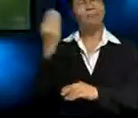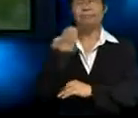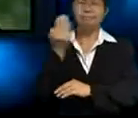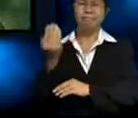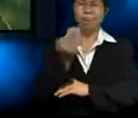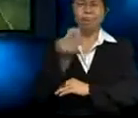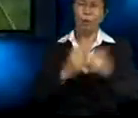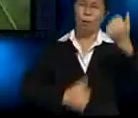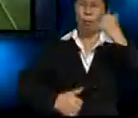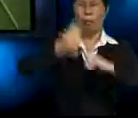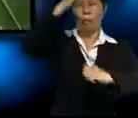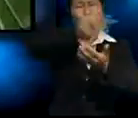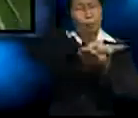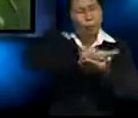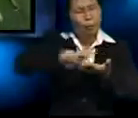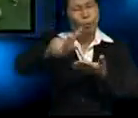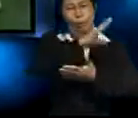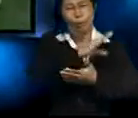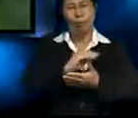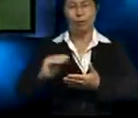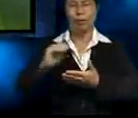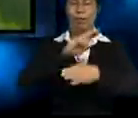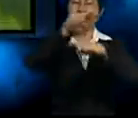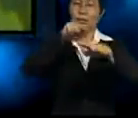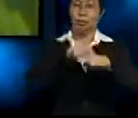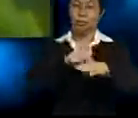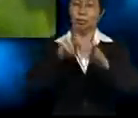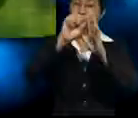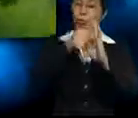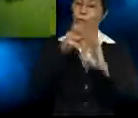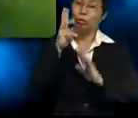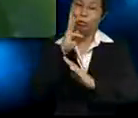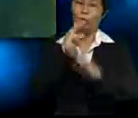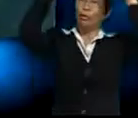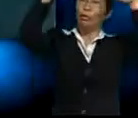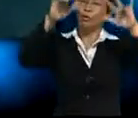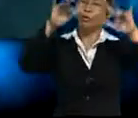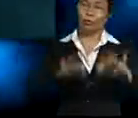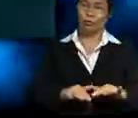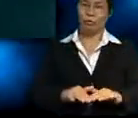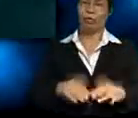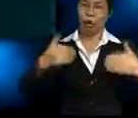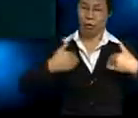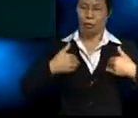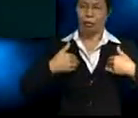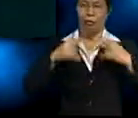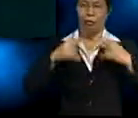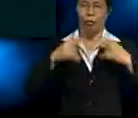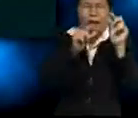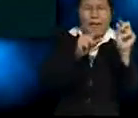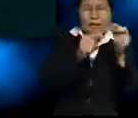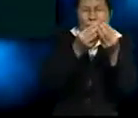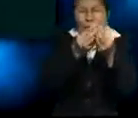Generally, the most pure and clean natural source of water is rainfall. It has very